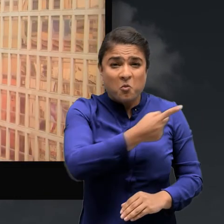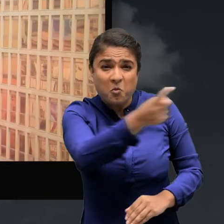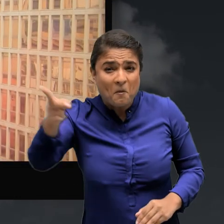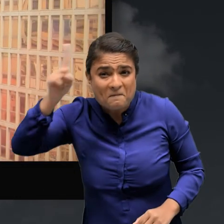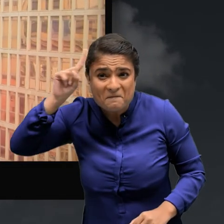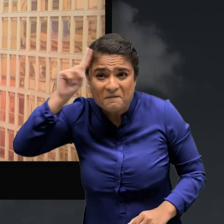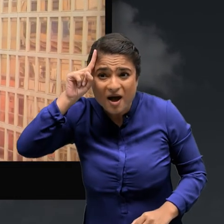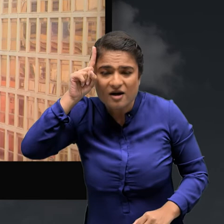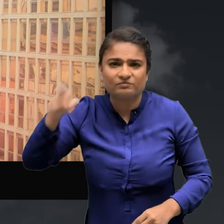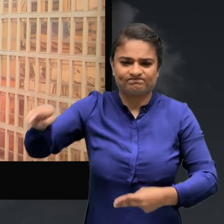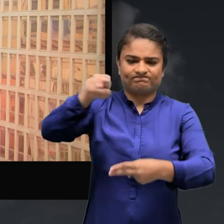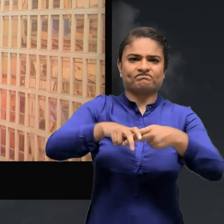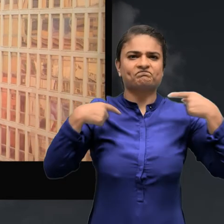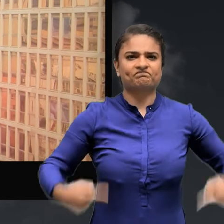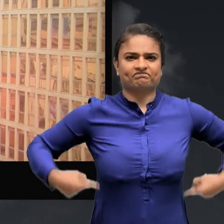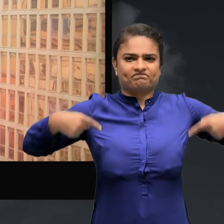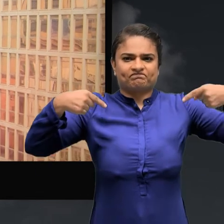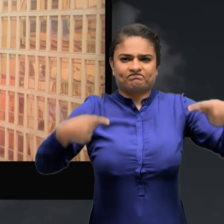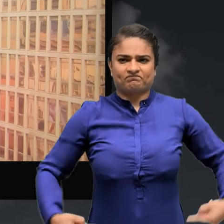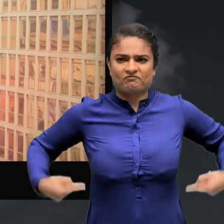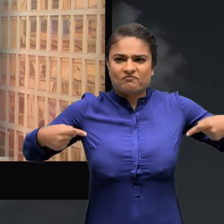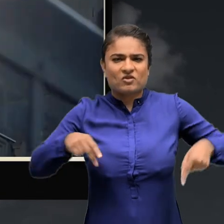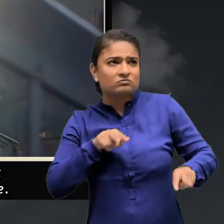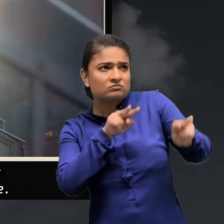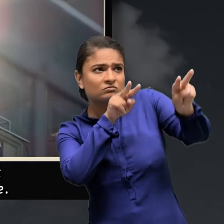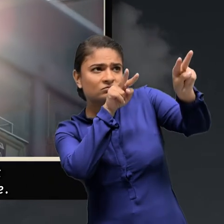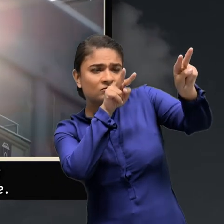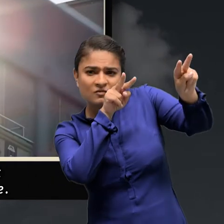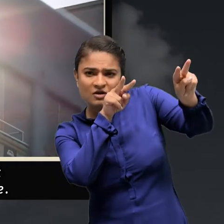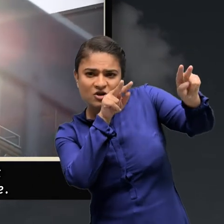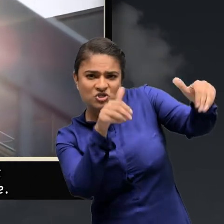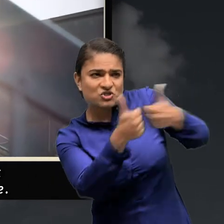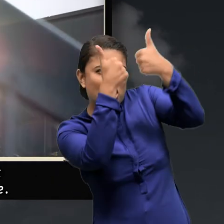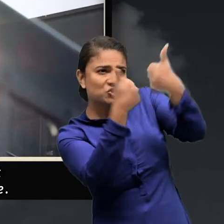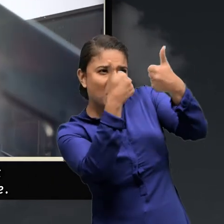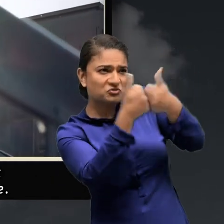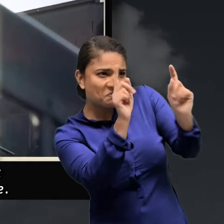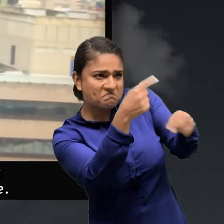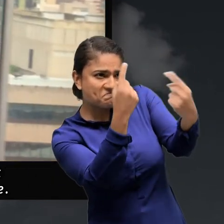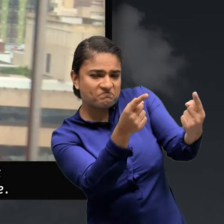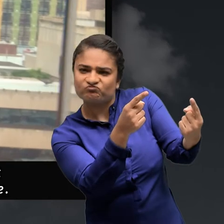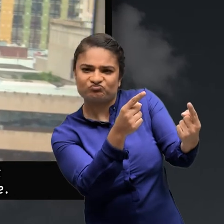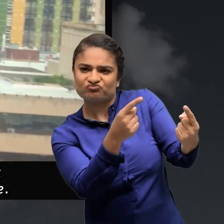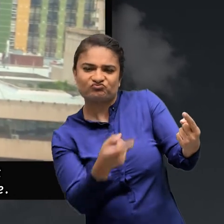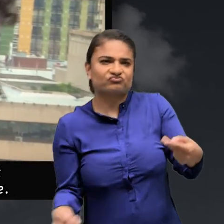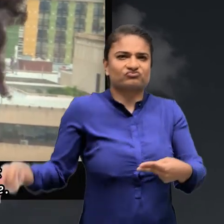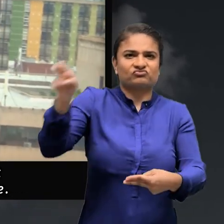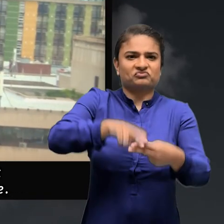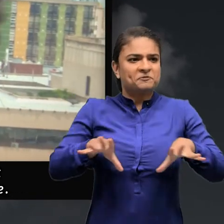Black woman who sits on your wheelchair, arise to face the faceless that